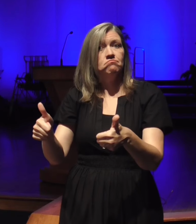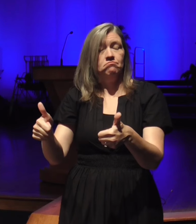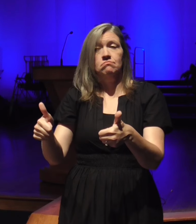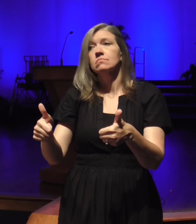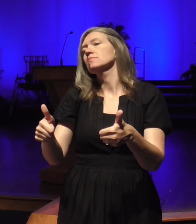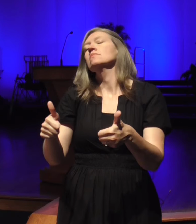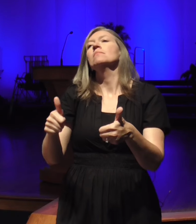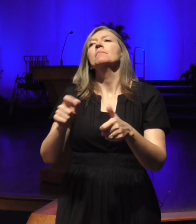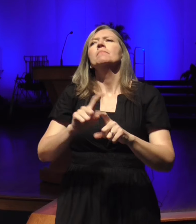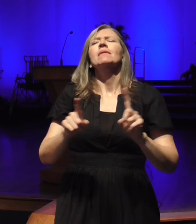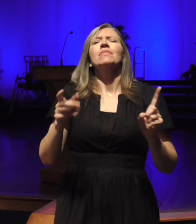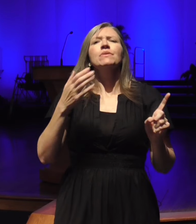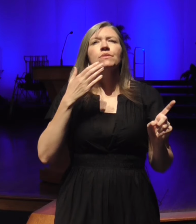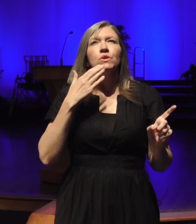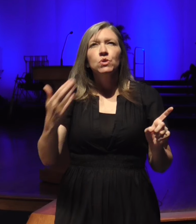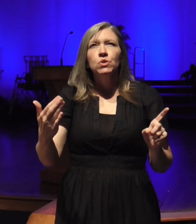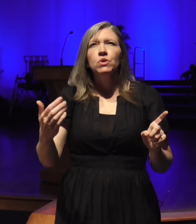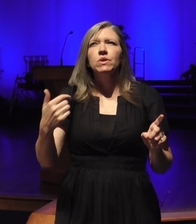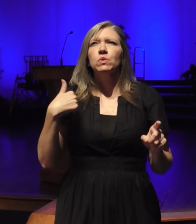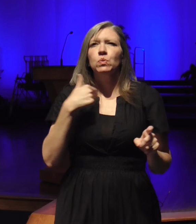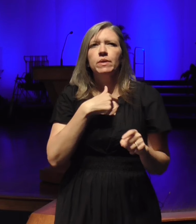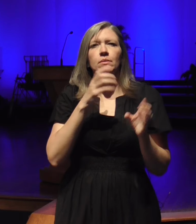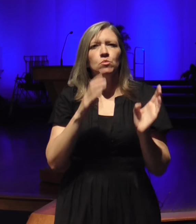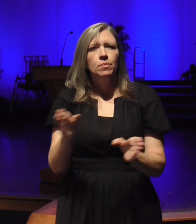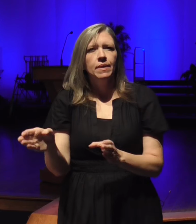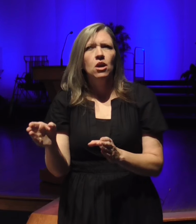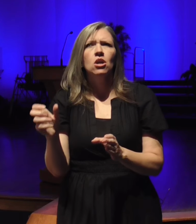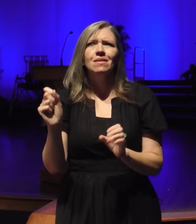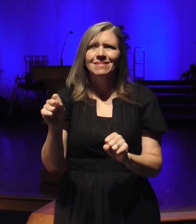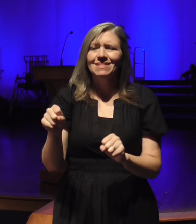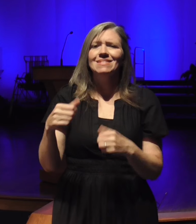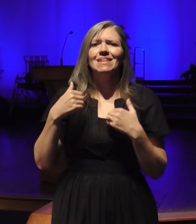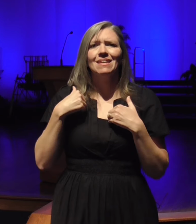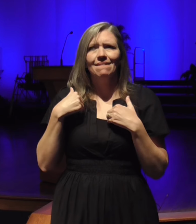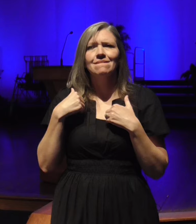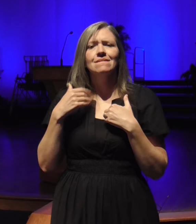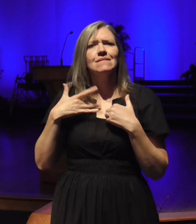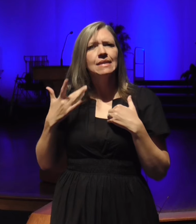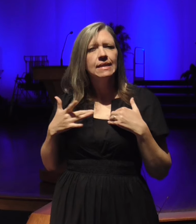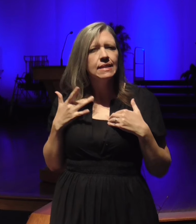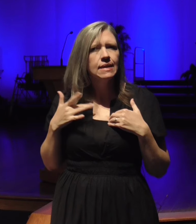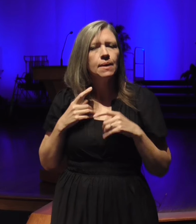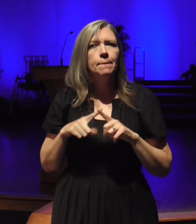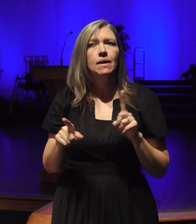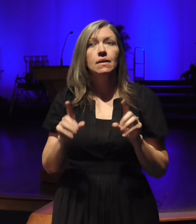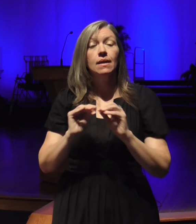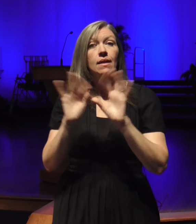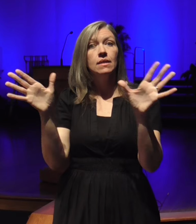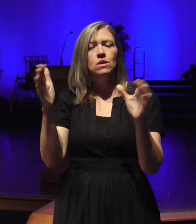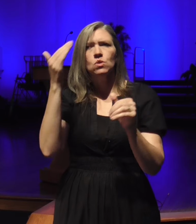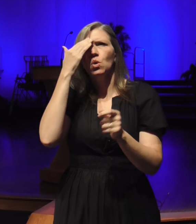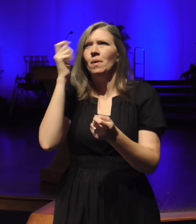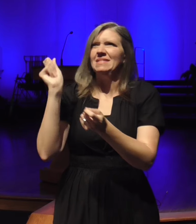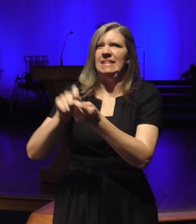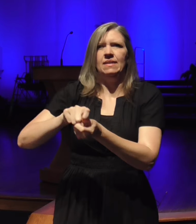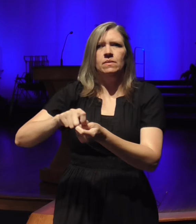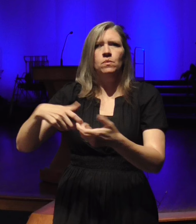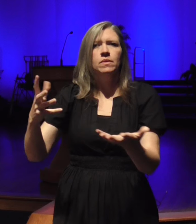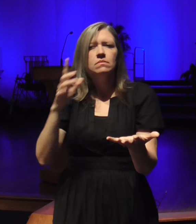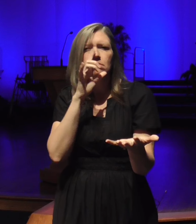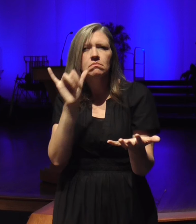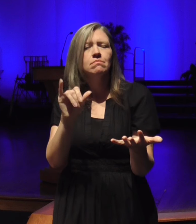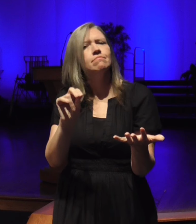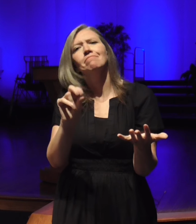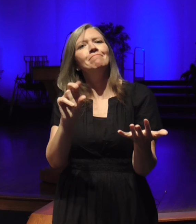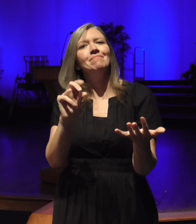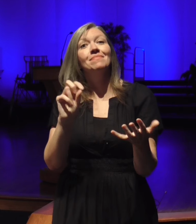happens just that way, it's excellence. It's like a dance. And yet, the good that we're preparing for, we can have a feeling